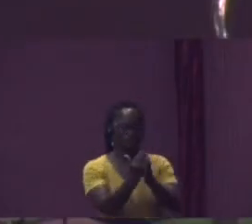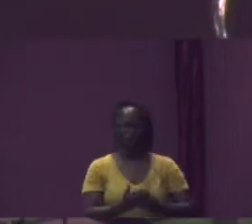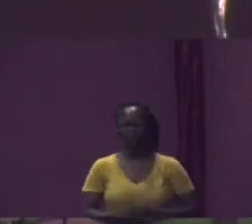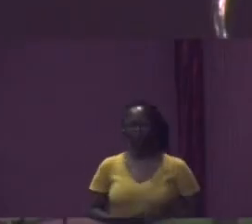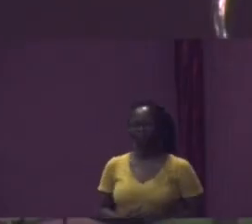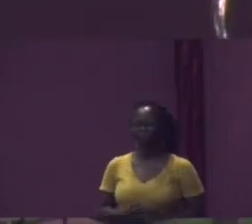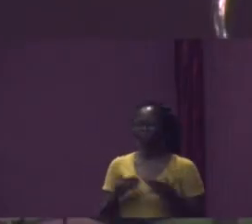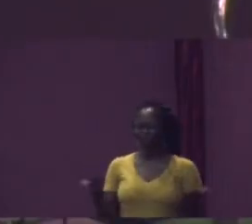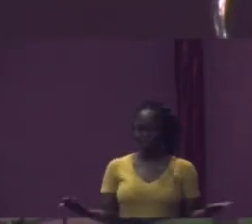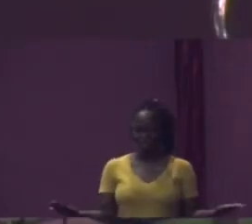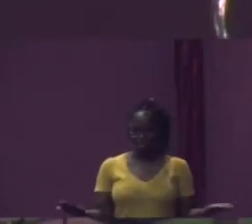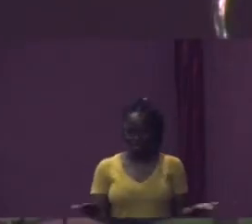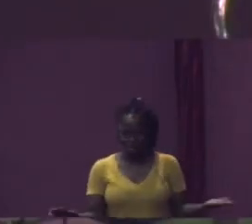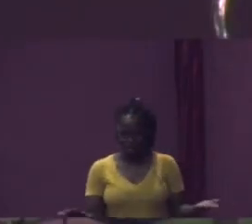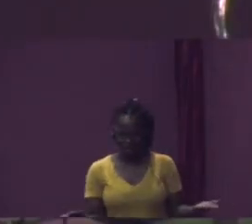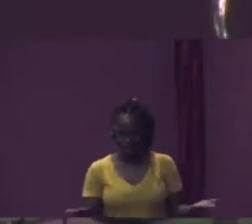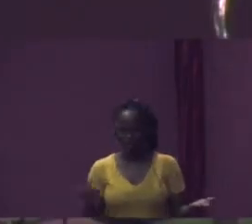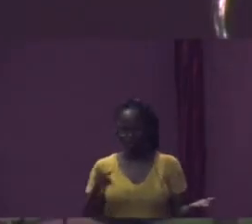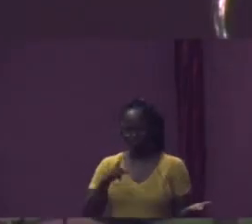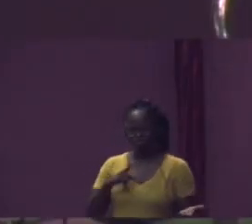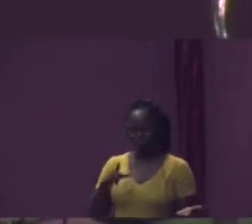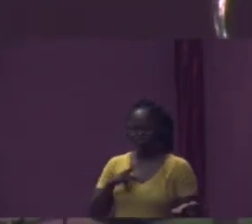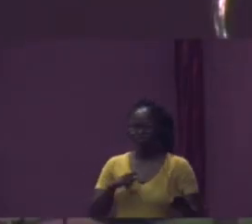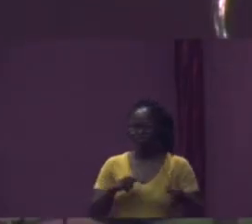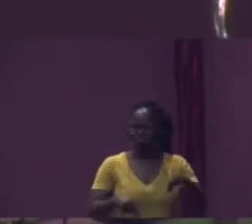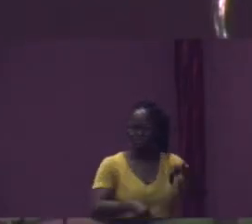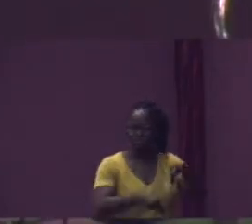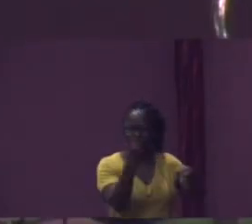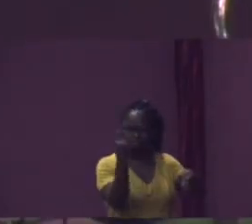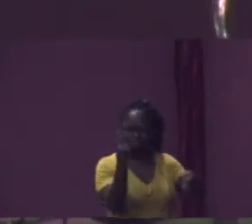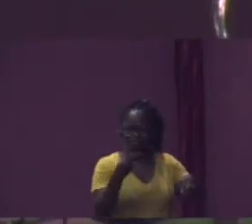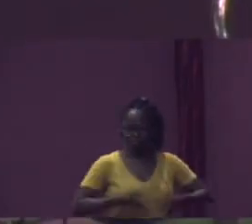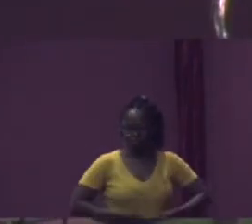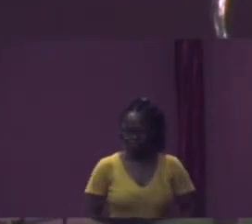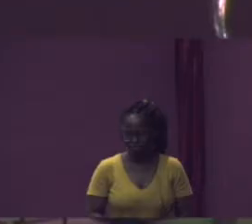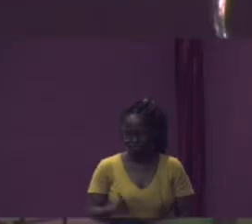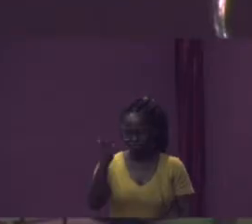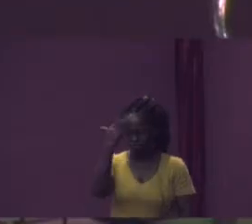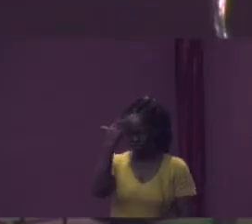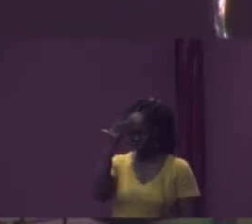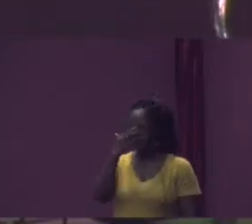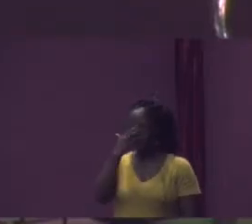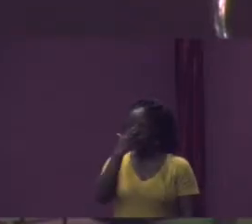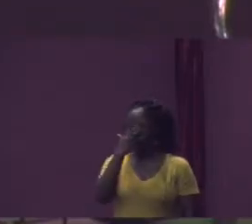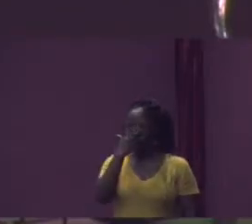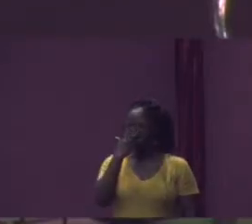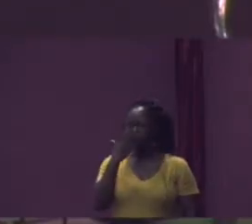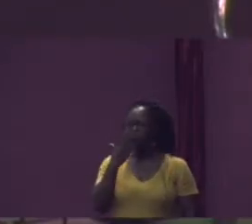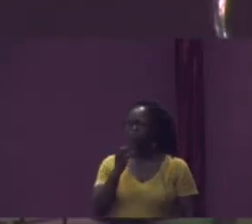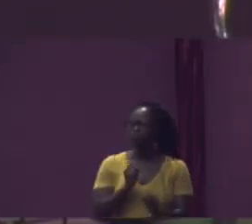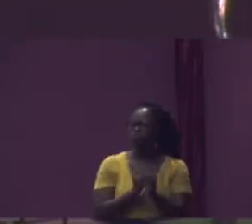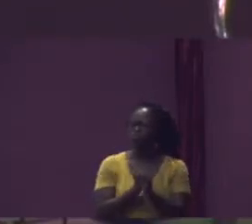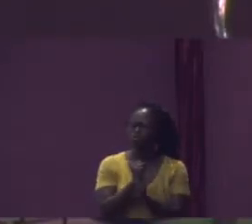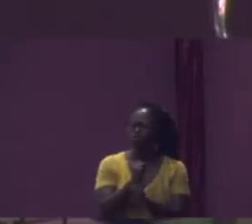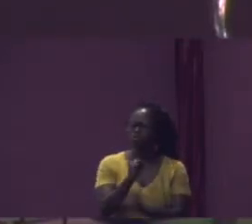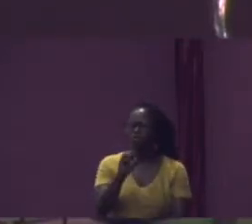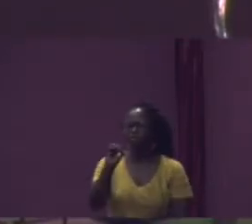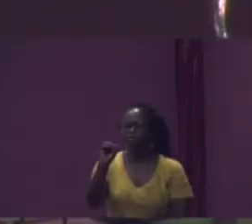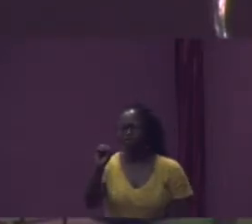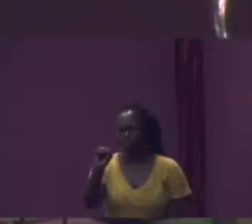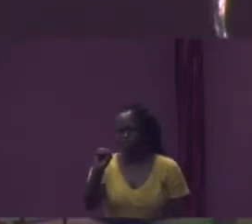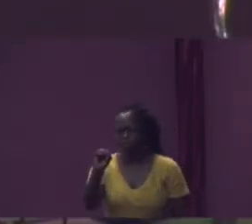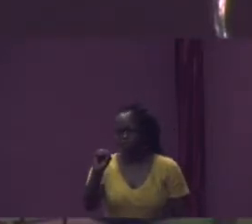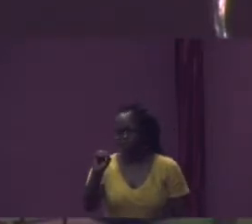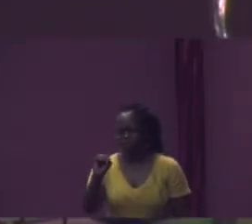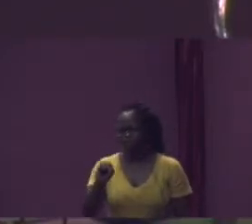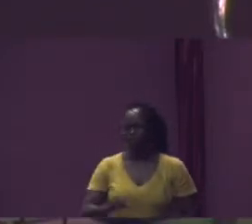also see in private hospitals they're much higher than public. Since the 80s, Puerto Rico has maintained its rank with Brazil